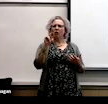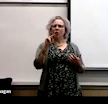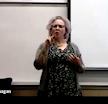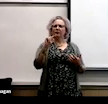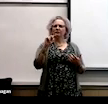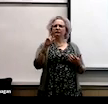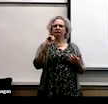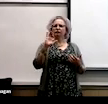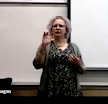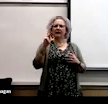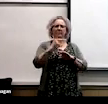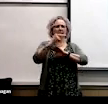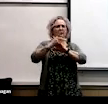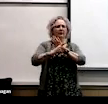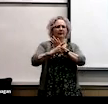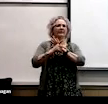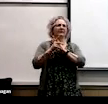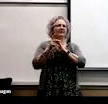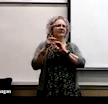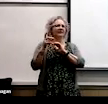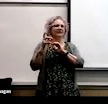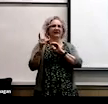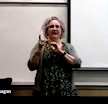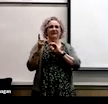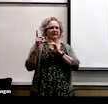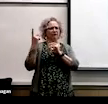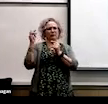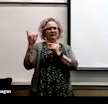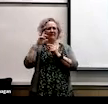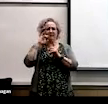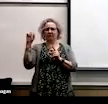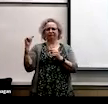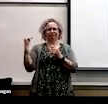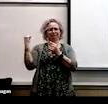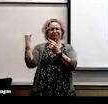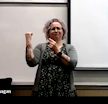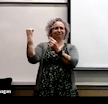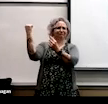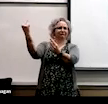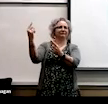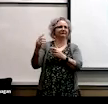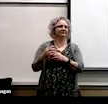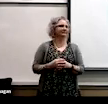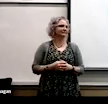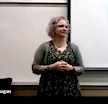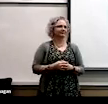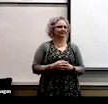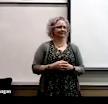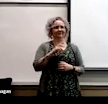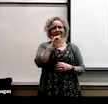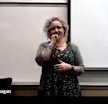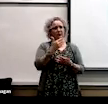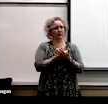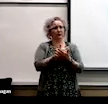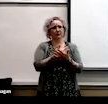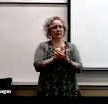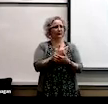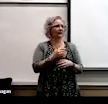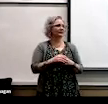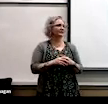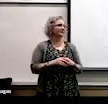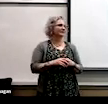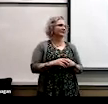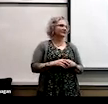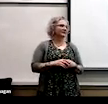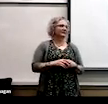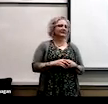thought that their programs have put into this for years. Like on-track is not new. This has been around for a long time, and there's some really nice,